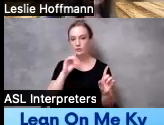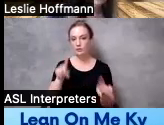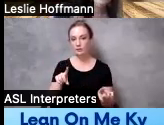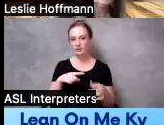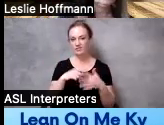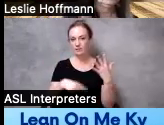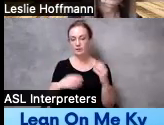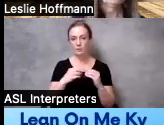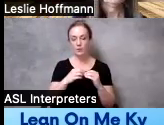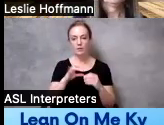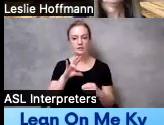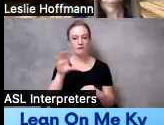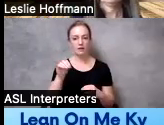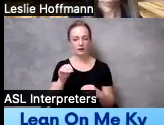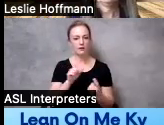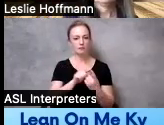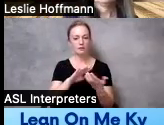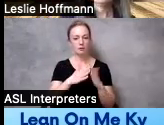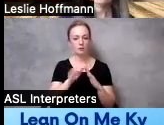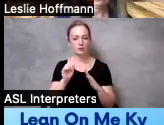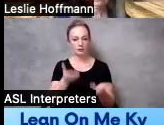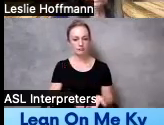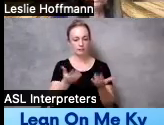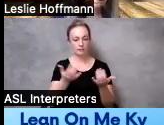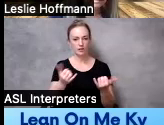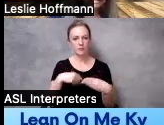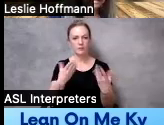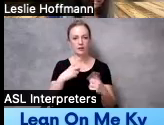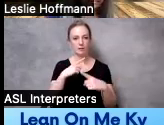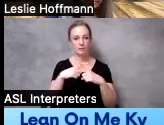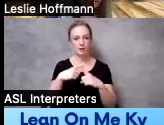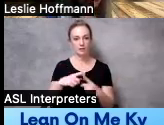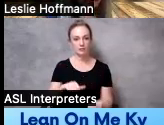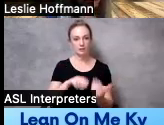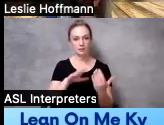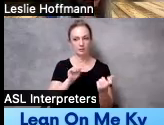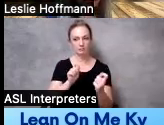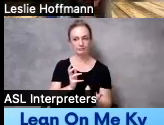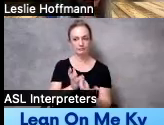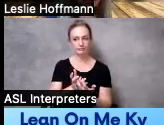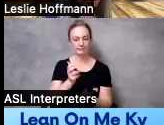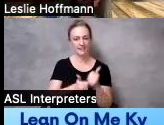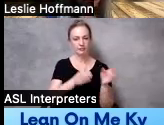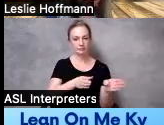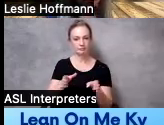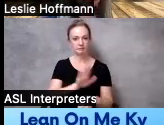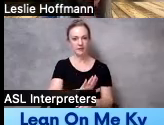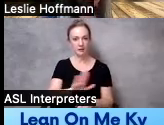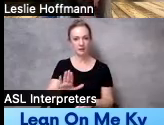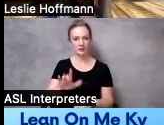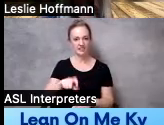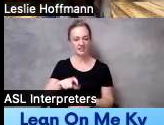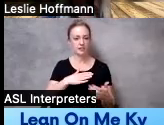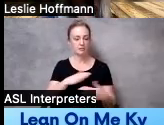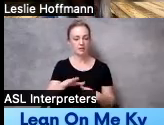Counties meets the community where they are by providing a positive approach tailored to the individual needs of every person, regardless of a